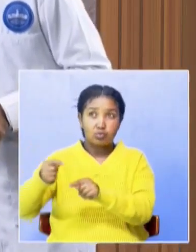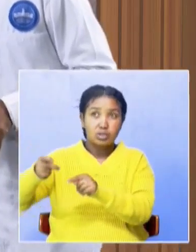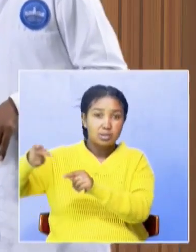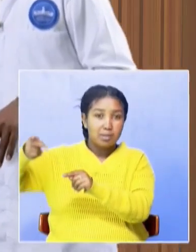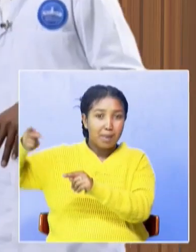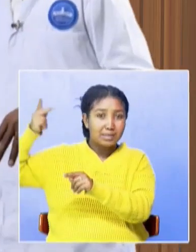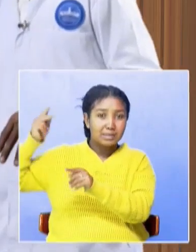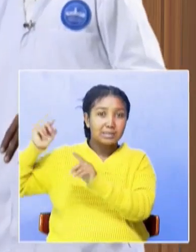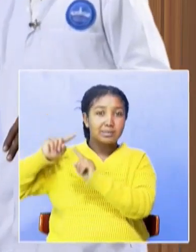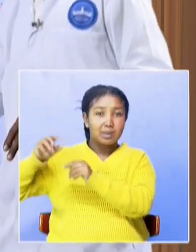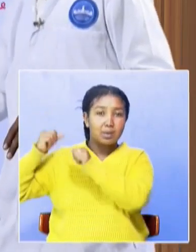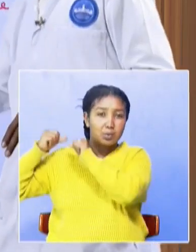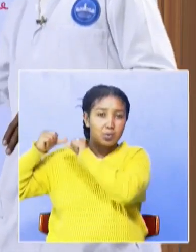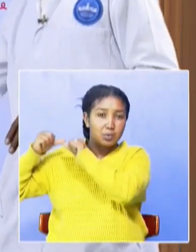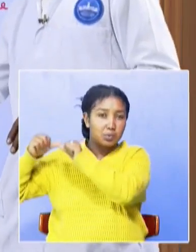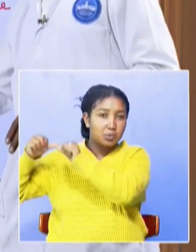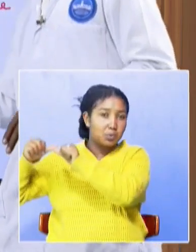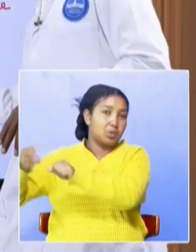which shows